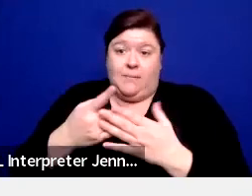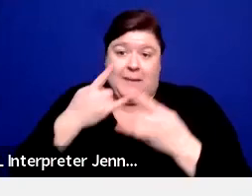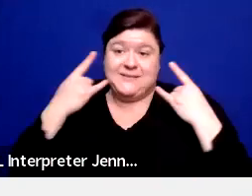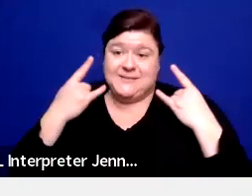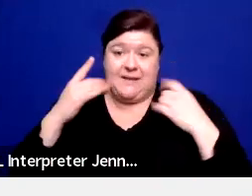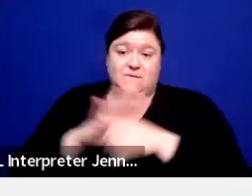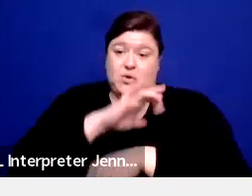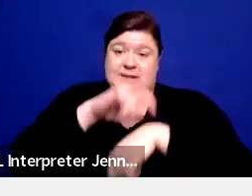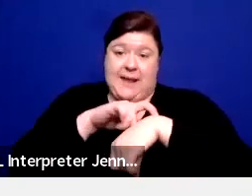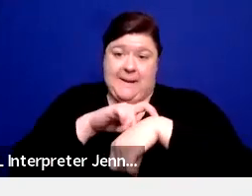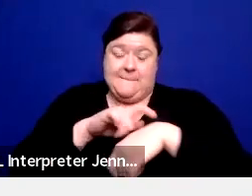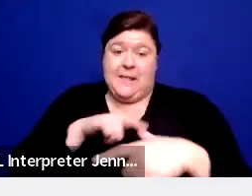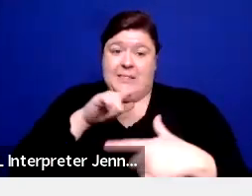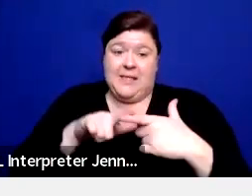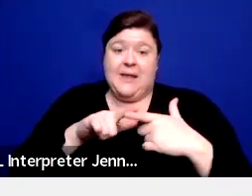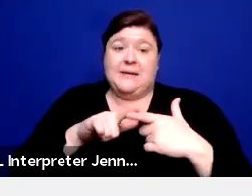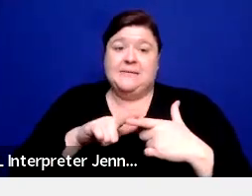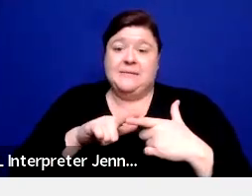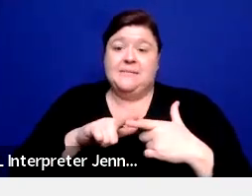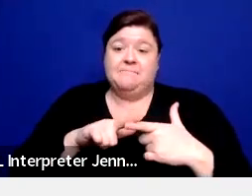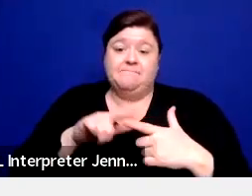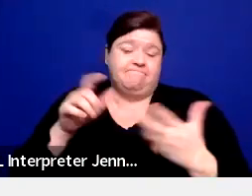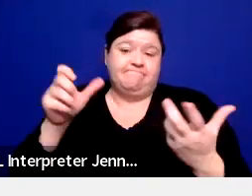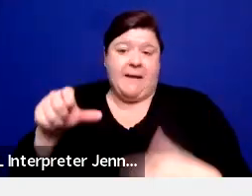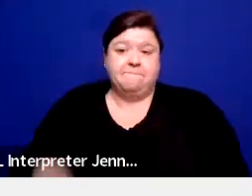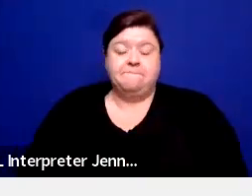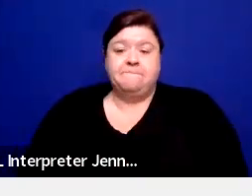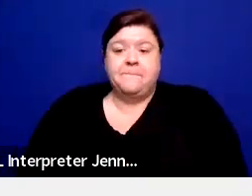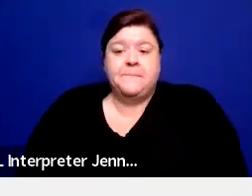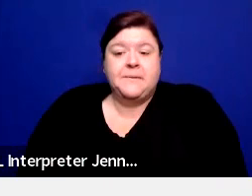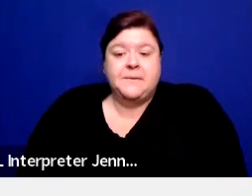times, and then those decisions should be made accordingly.